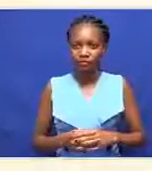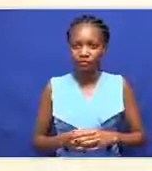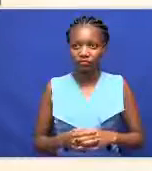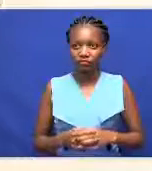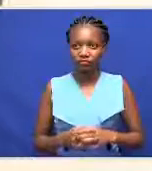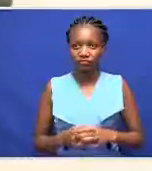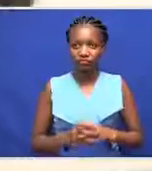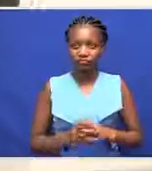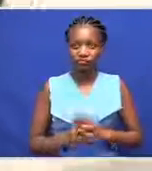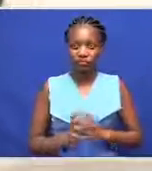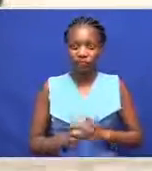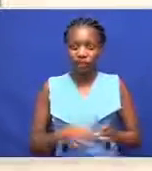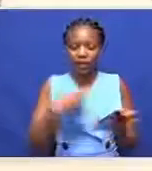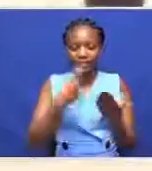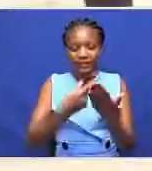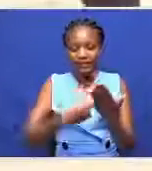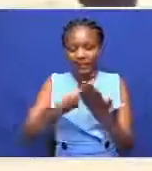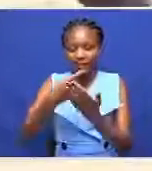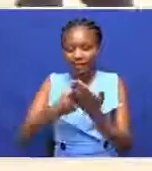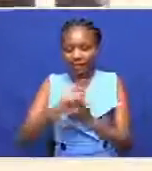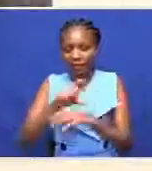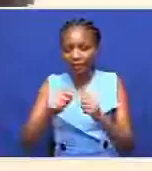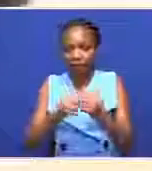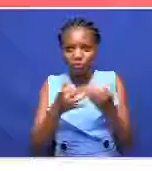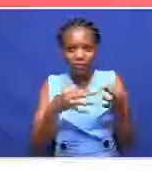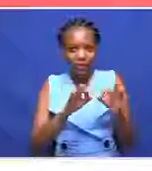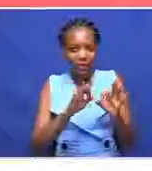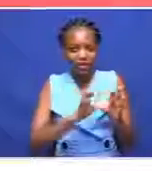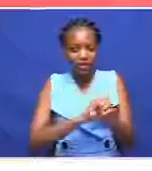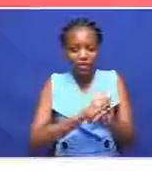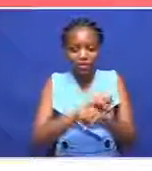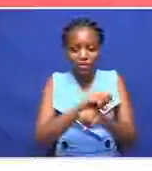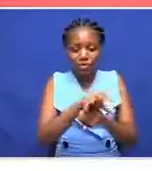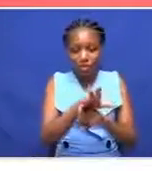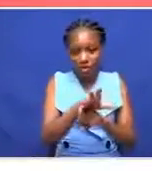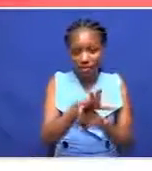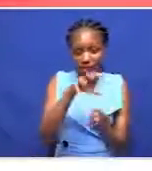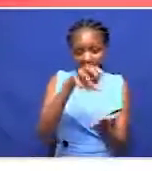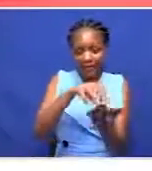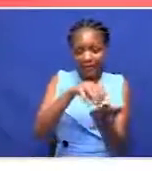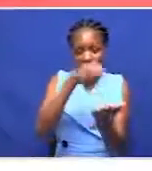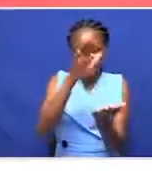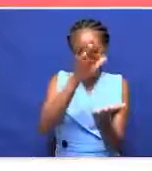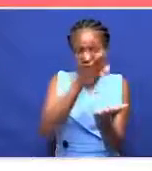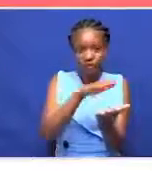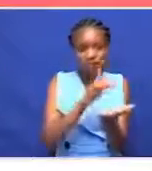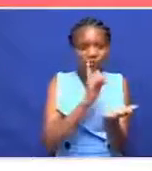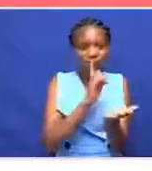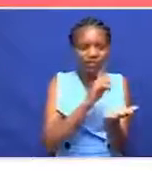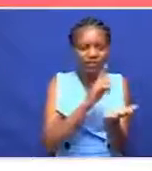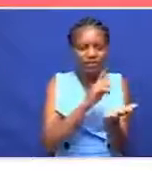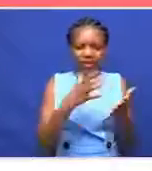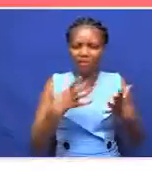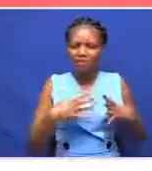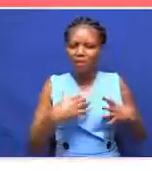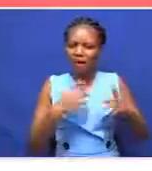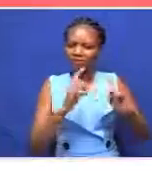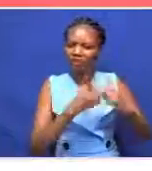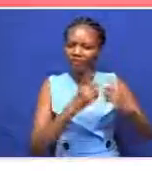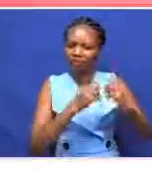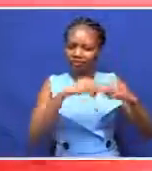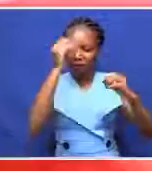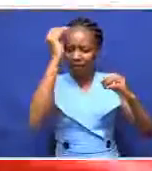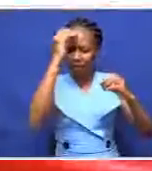The ensuing discussions on whether or not the COVID-19 curve is flattening continues to elicit